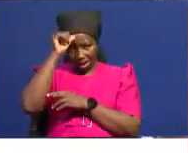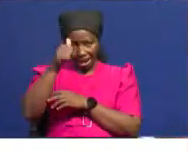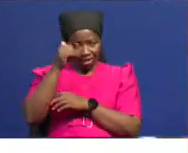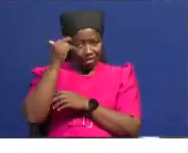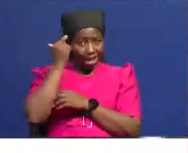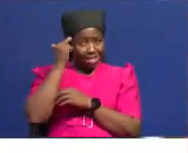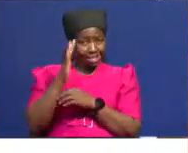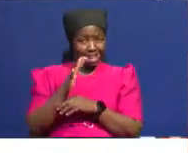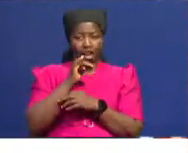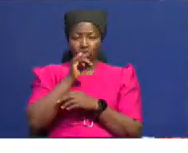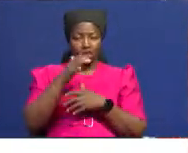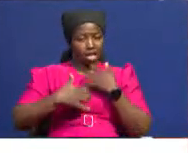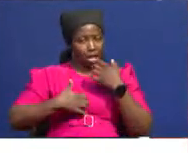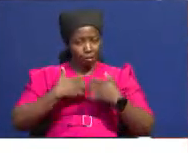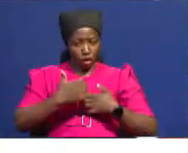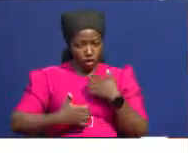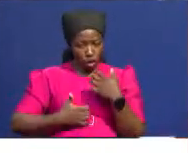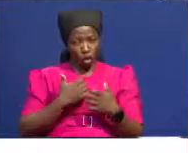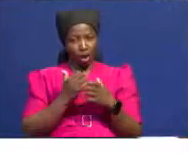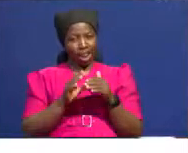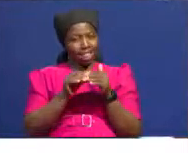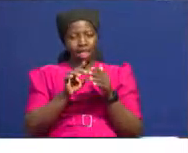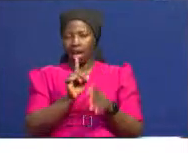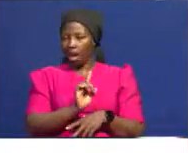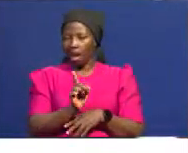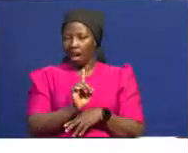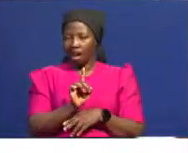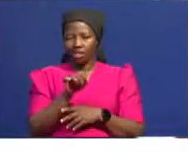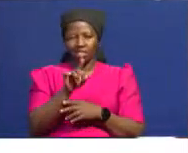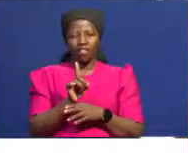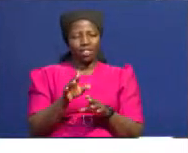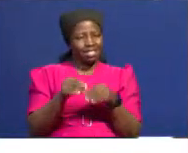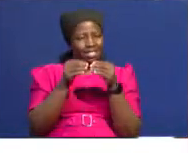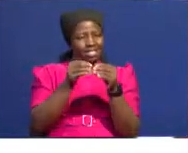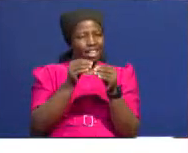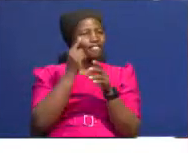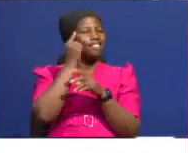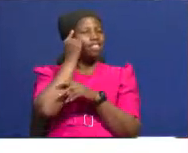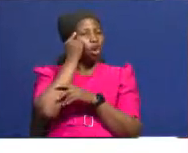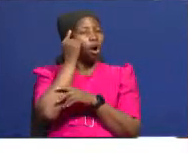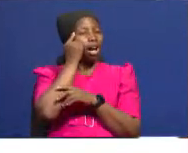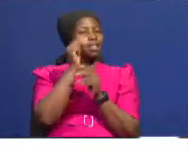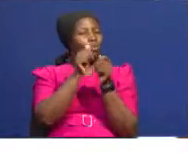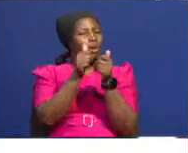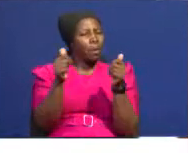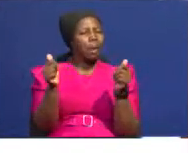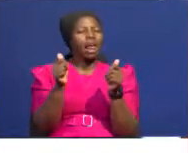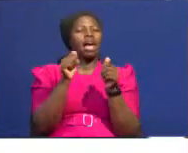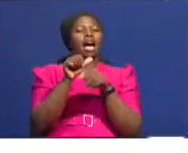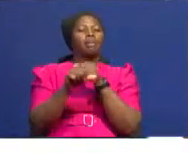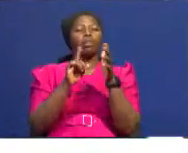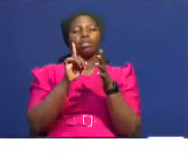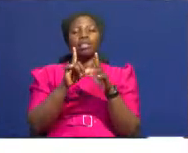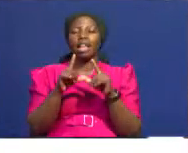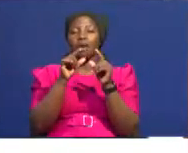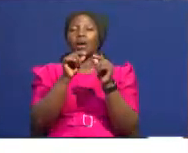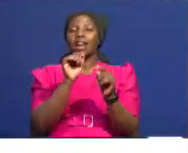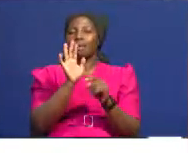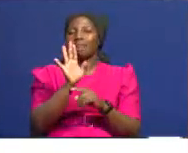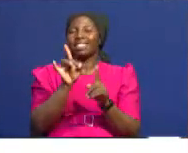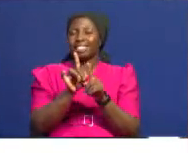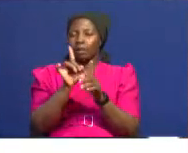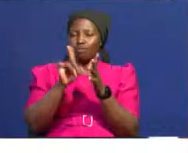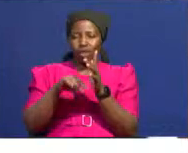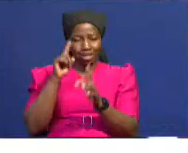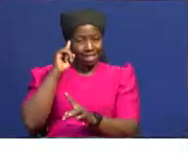He was not impulsive. He gave very good thought to what he would say and what